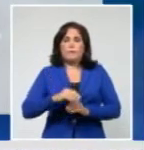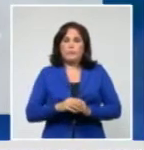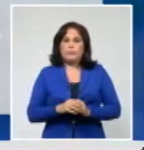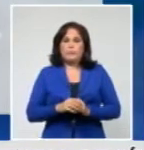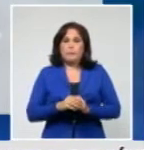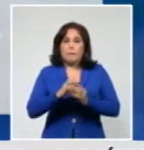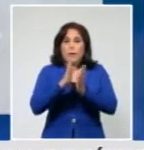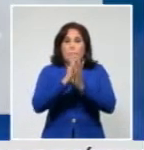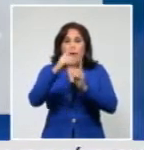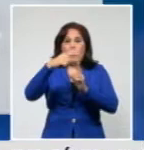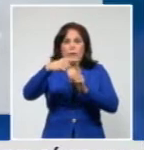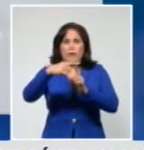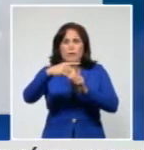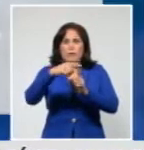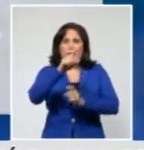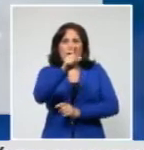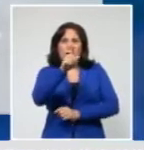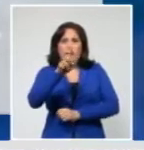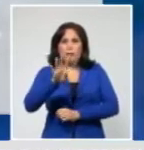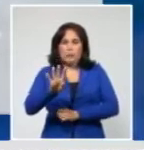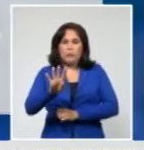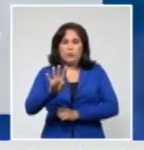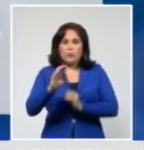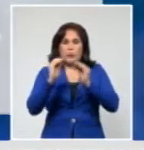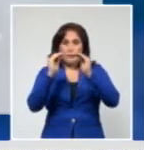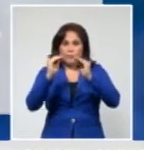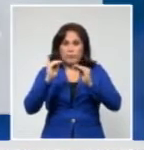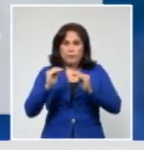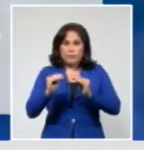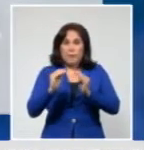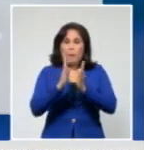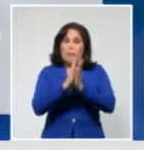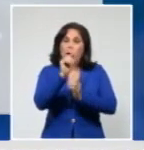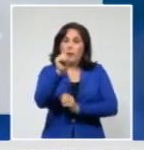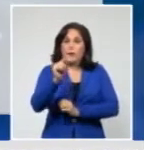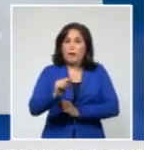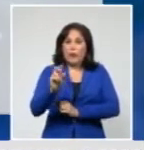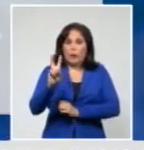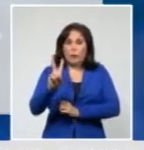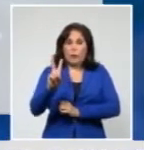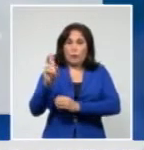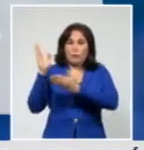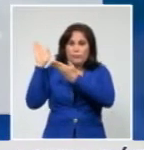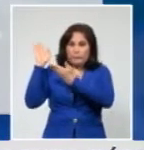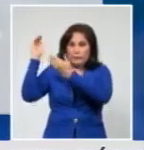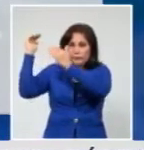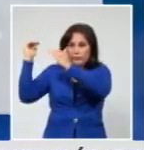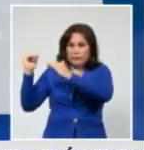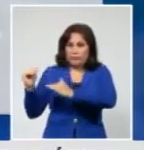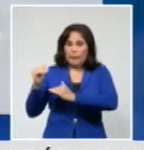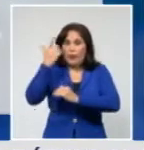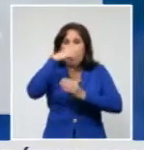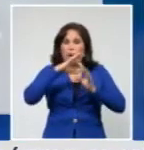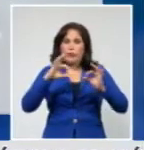Havana, 14 to Matanzas, 2 to Mayabeque, and 1 case